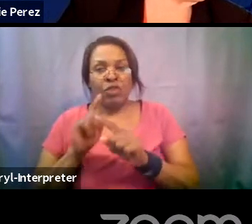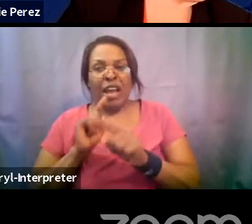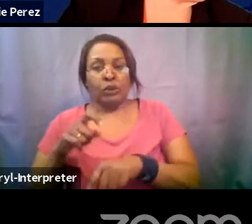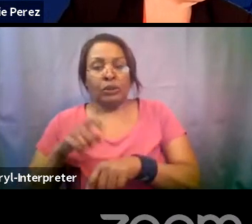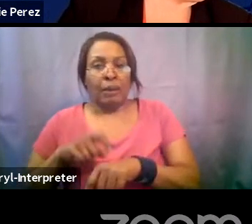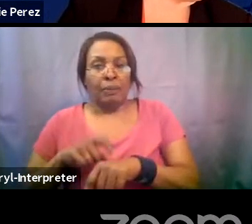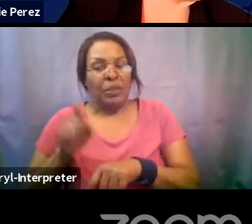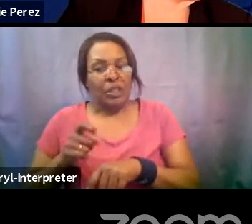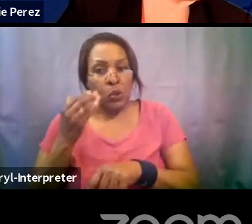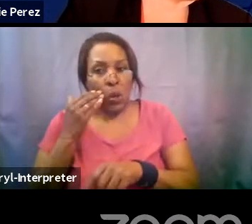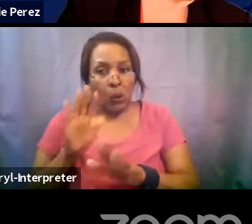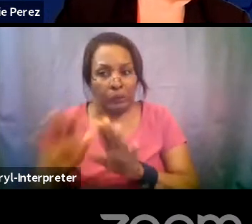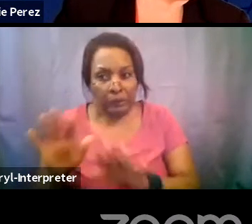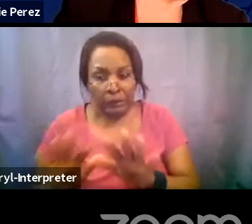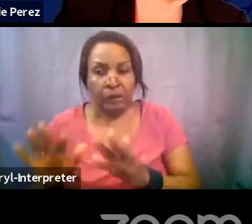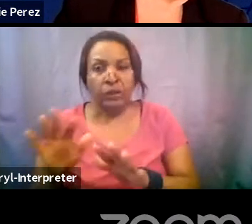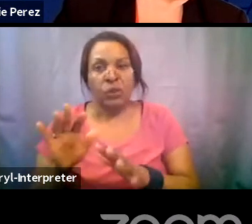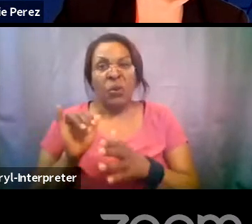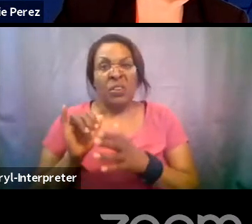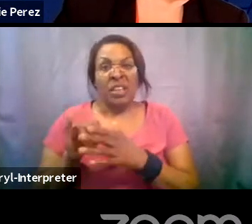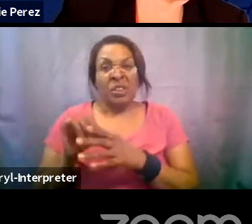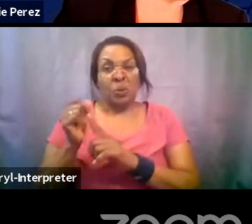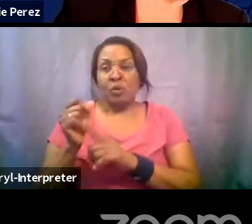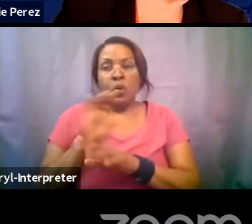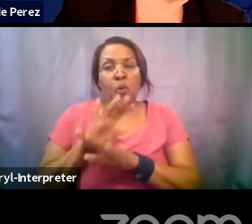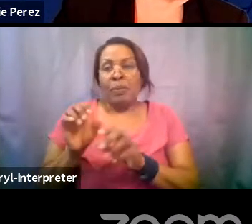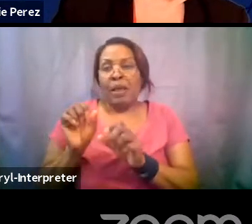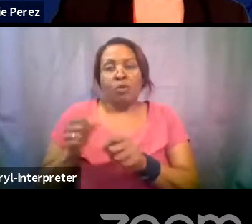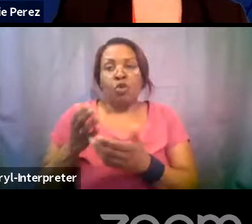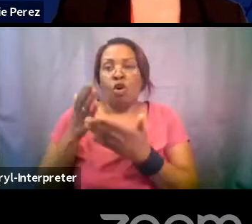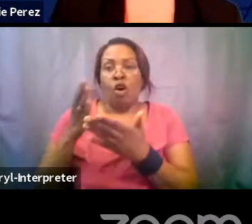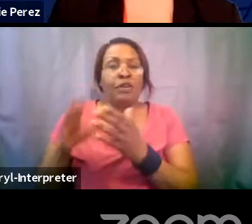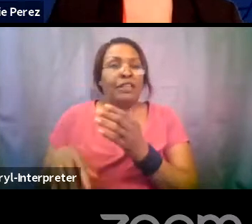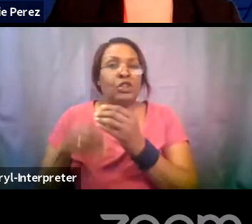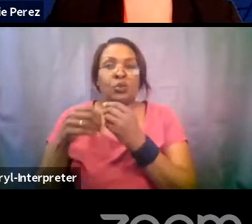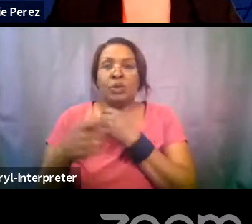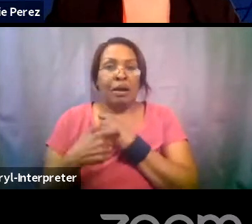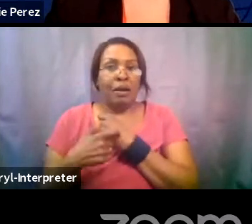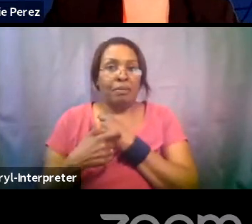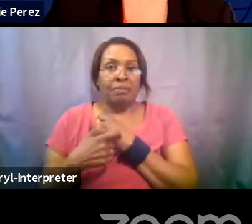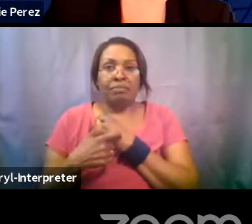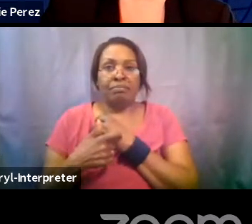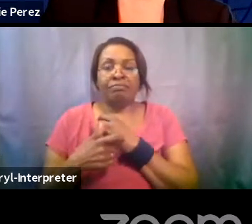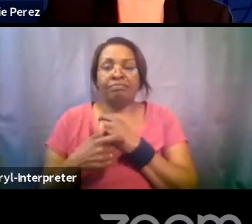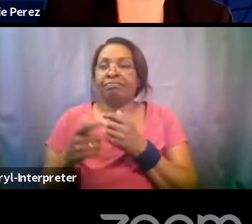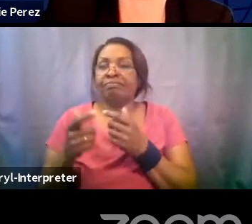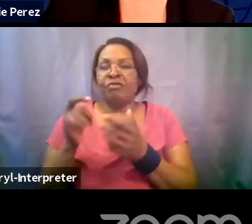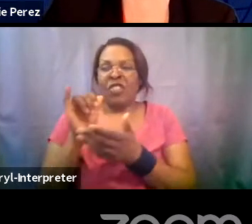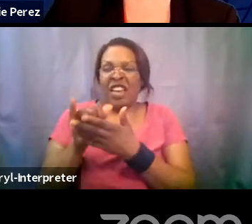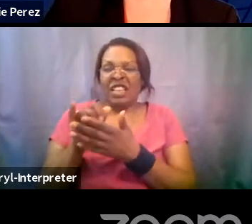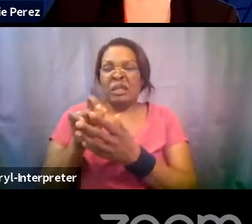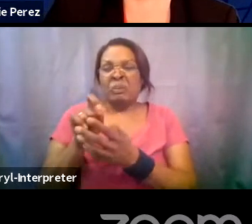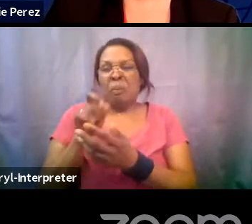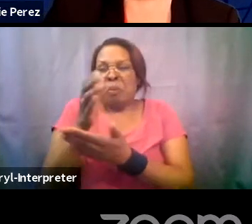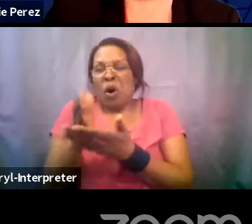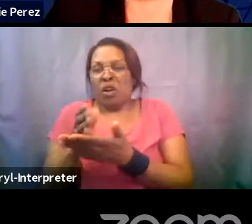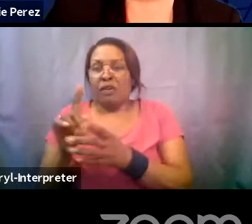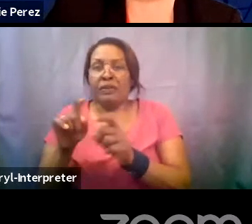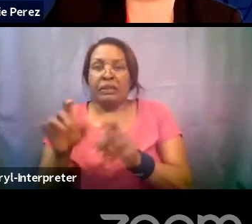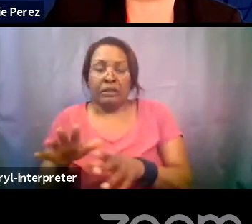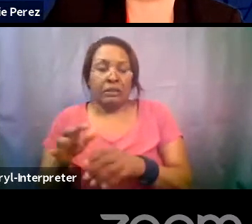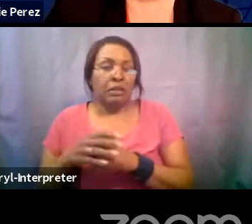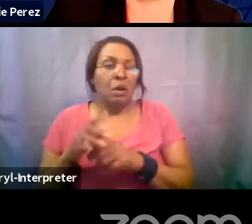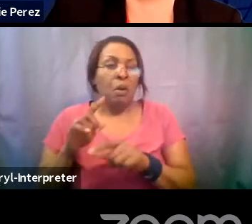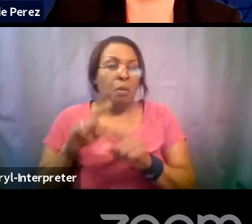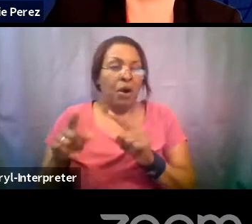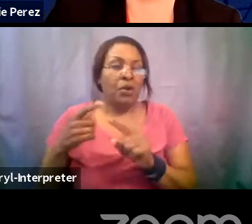time. So in that particular case, we would not be able to offer additional time for that particular part of the test. But